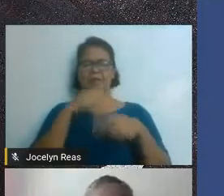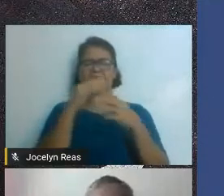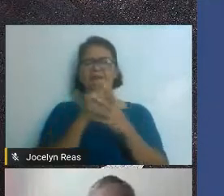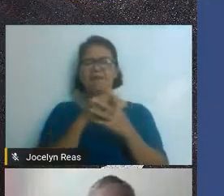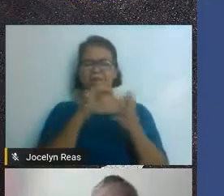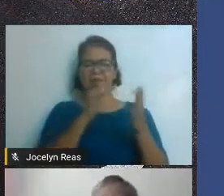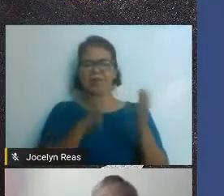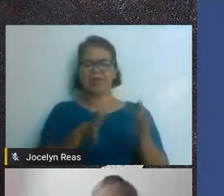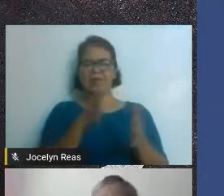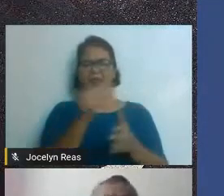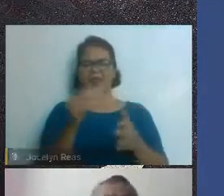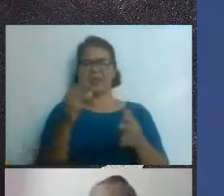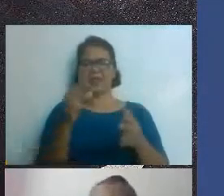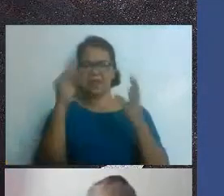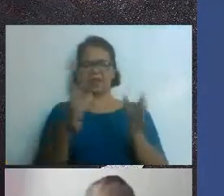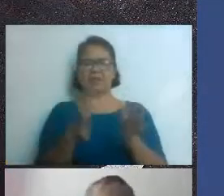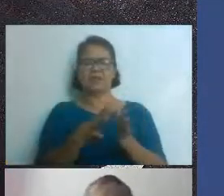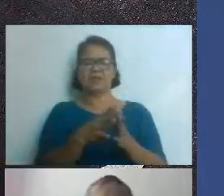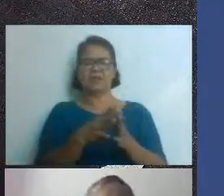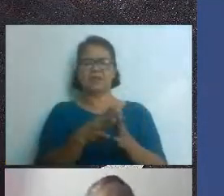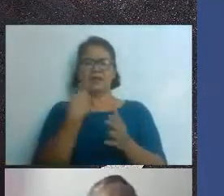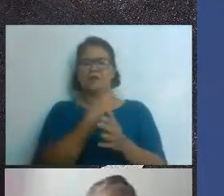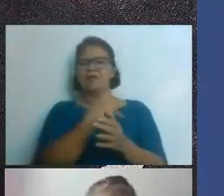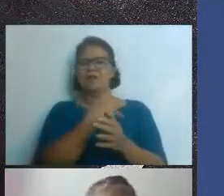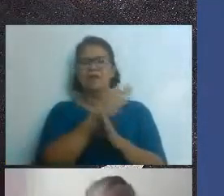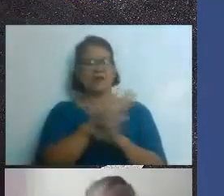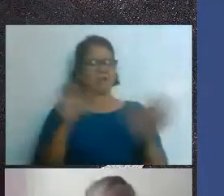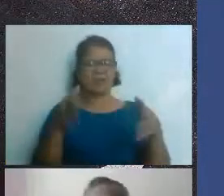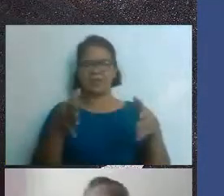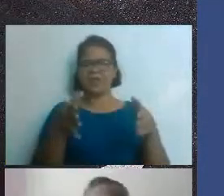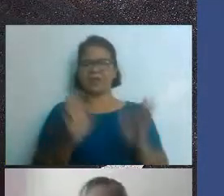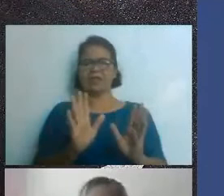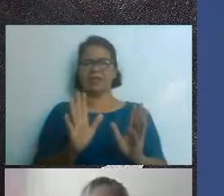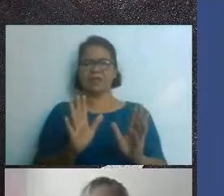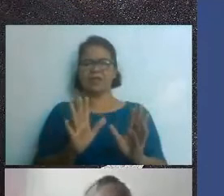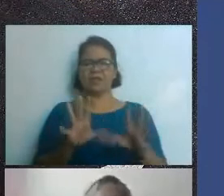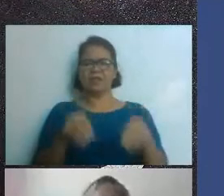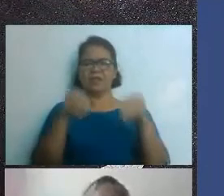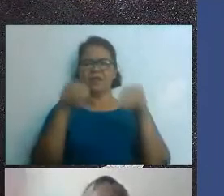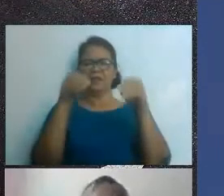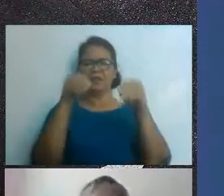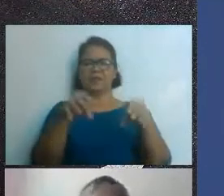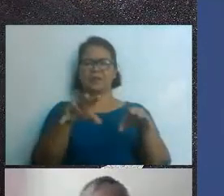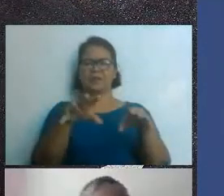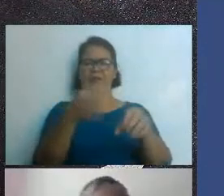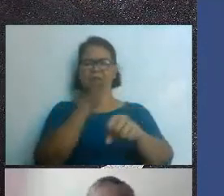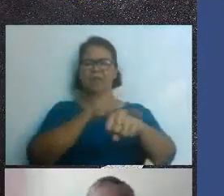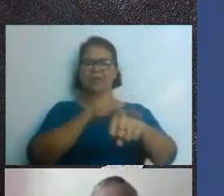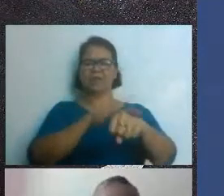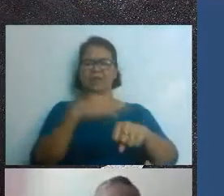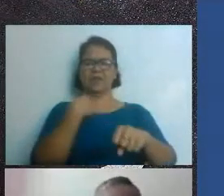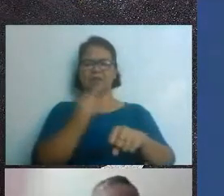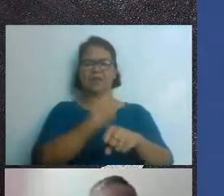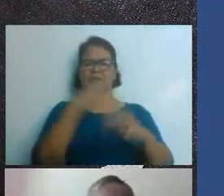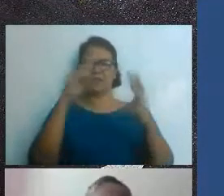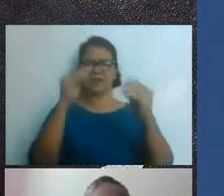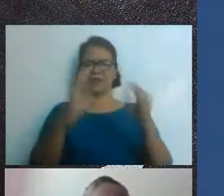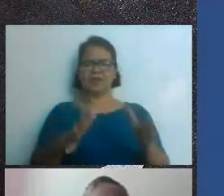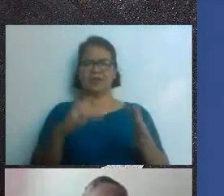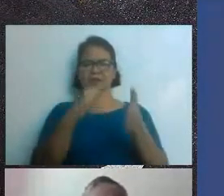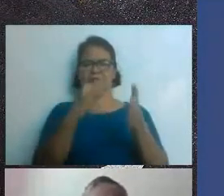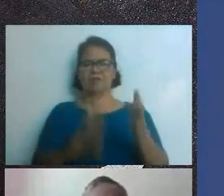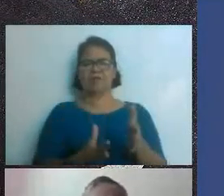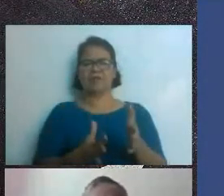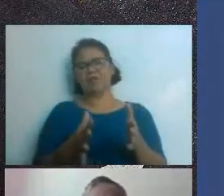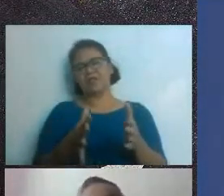personnel. So we will not allow, we will not put to risk our fellow teachers, our learners, and even non-teaching